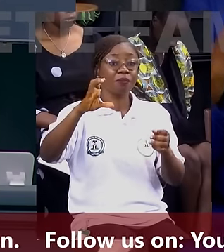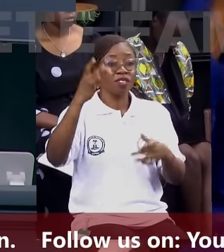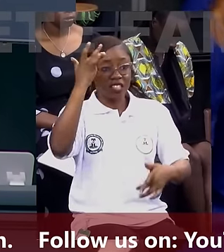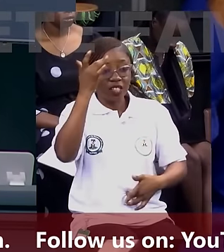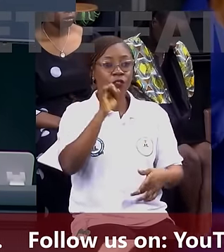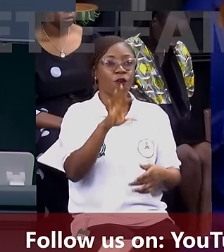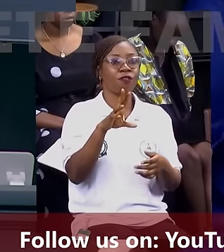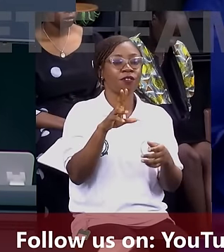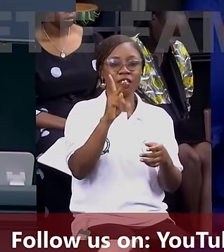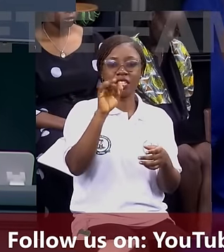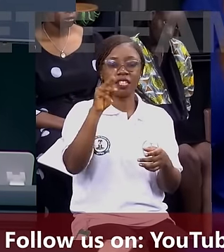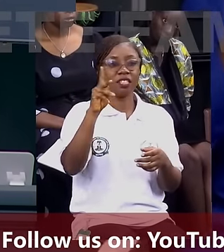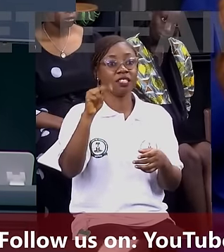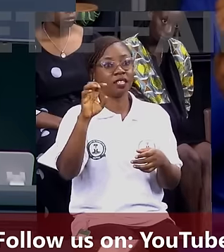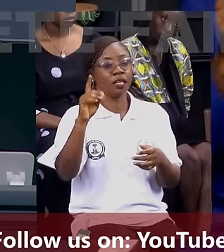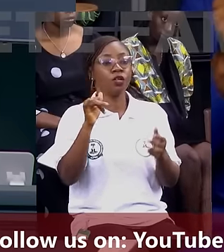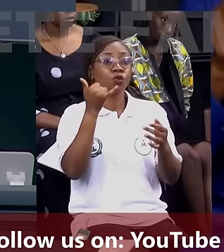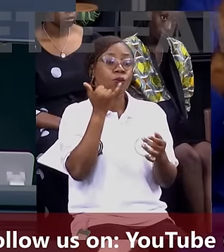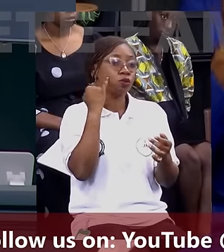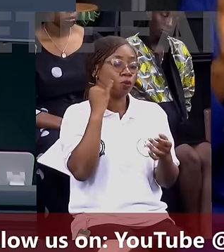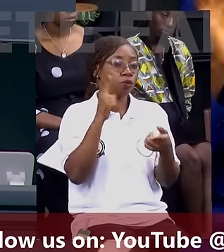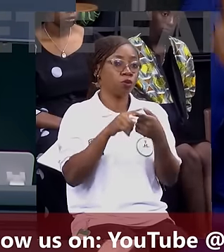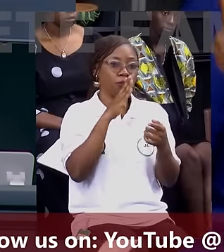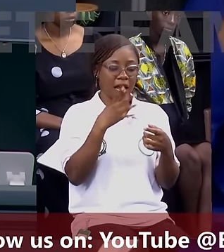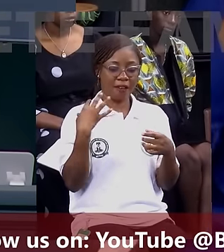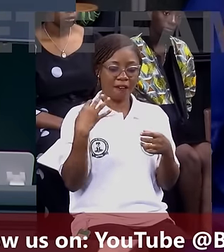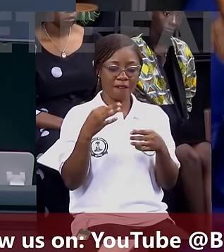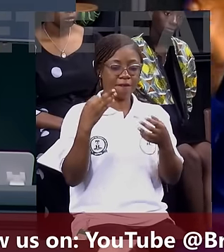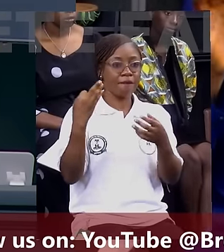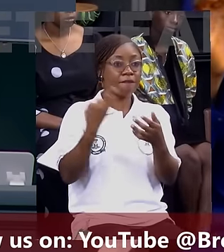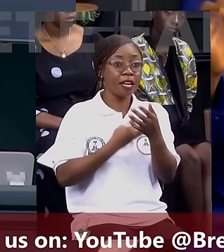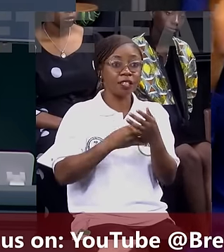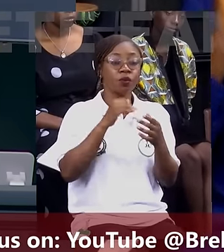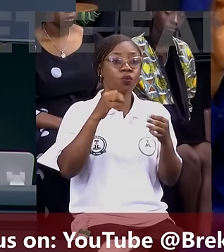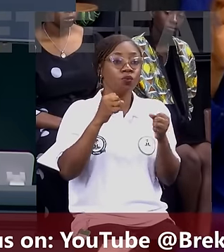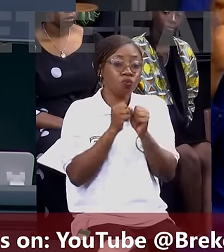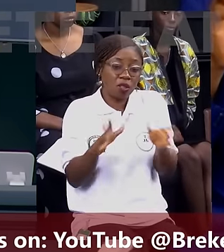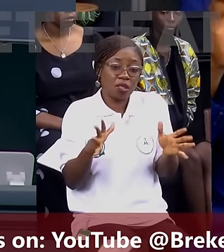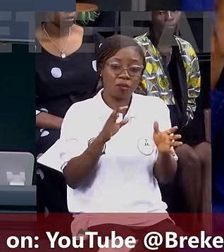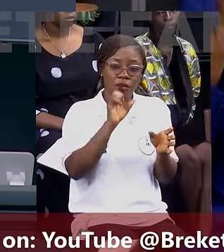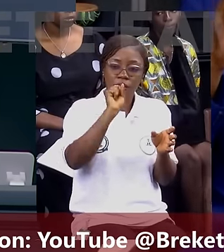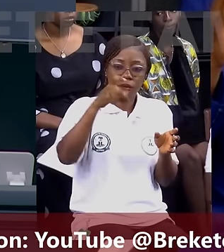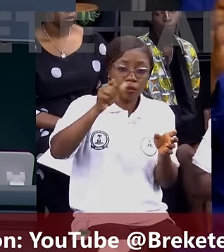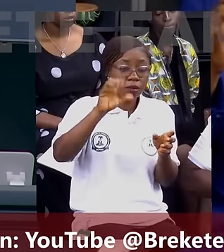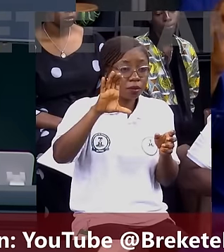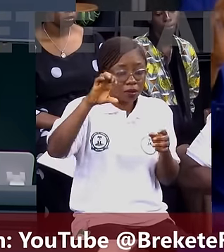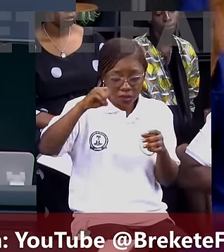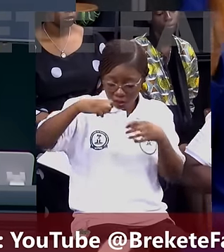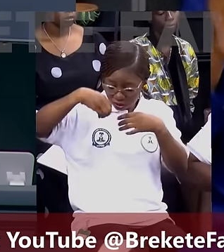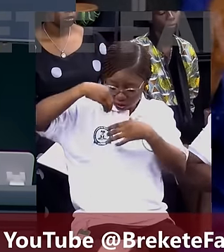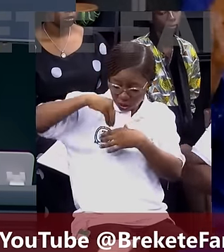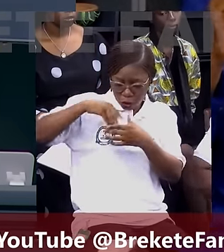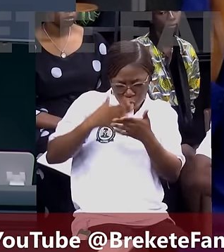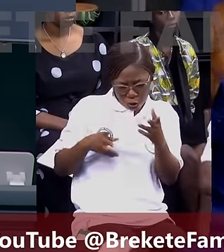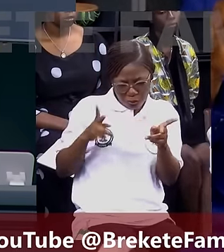be like thick flesh, just normal flesh, without space inside. But some people, when they are born,